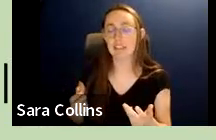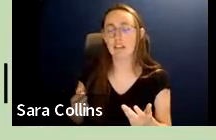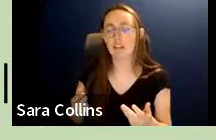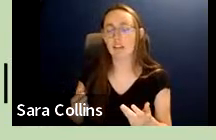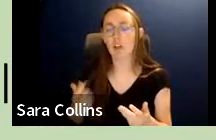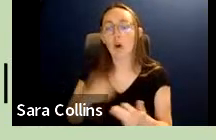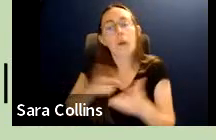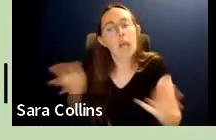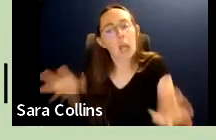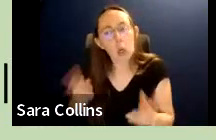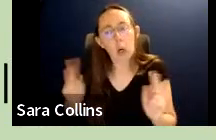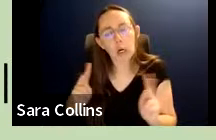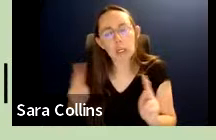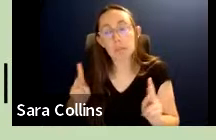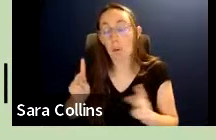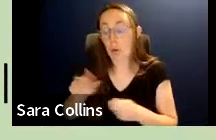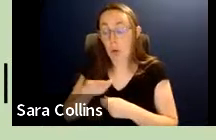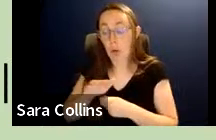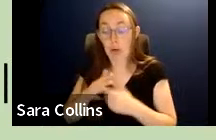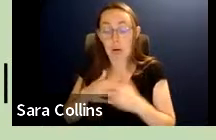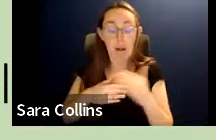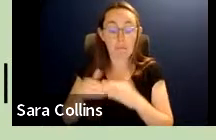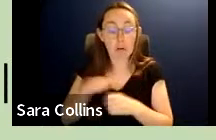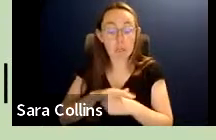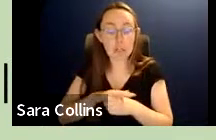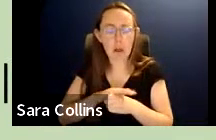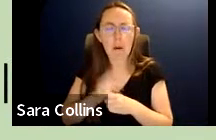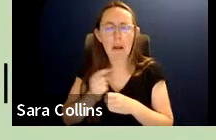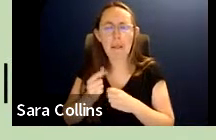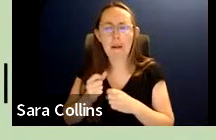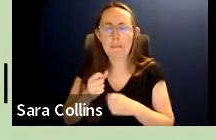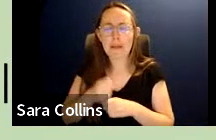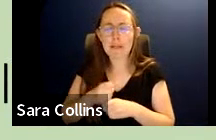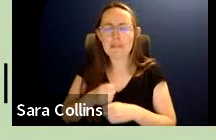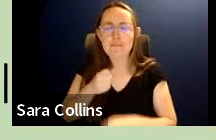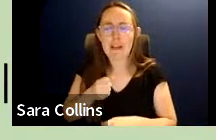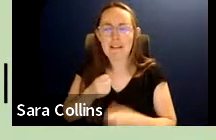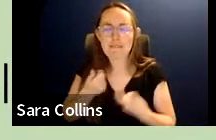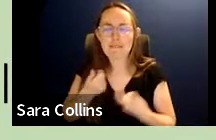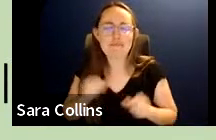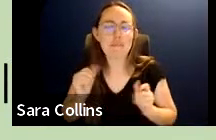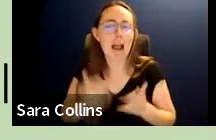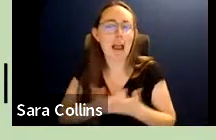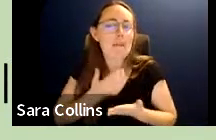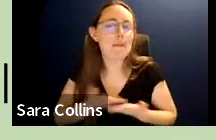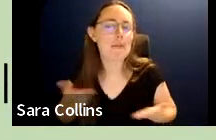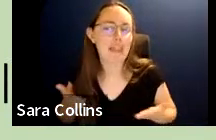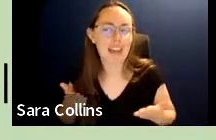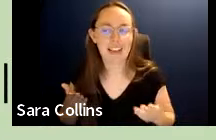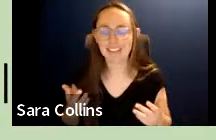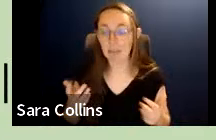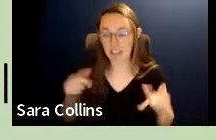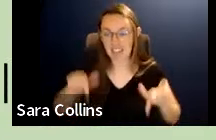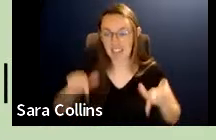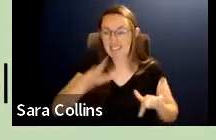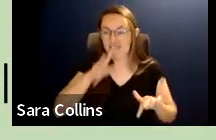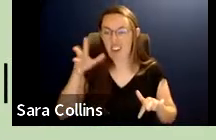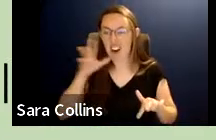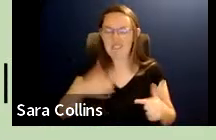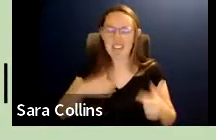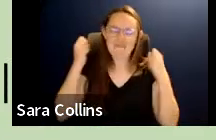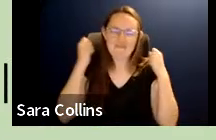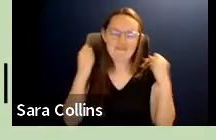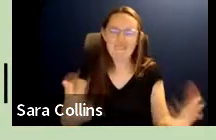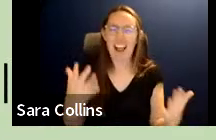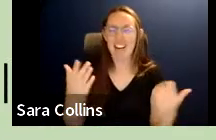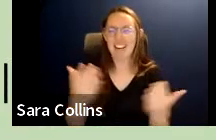outside their comfort zone a little bit and try new things, because there's so many different things that are happening on a farm. And we love to hear what